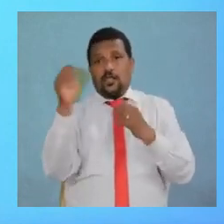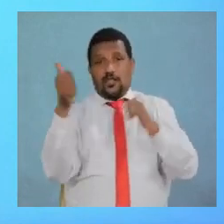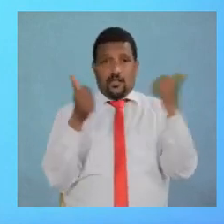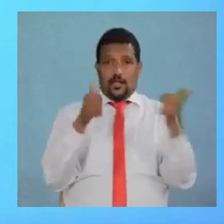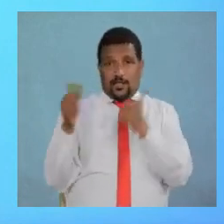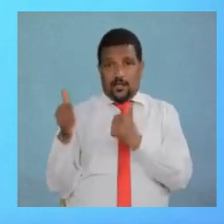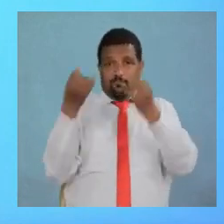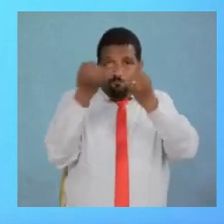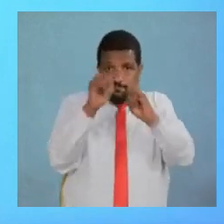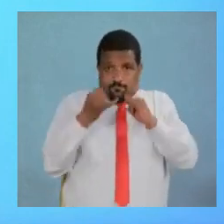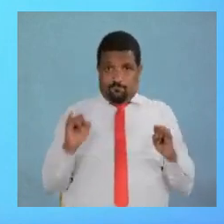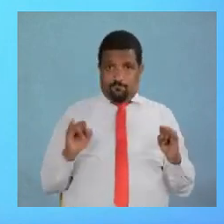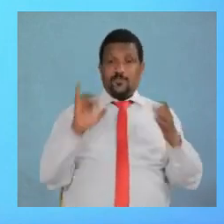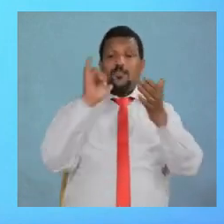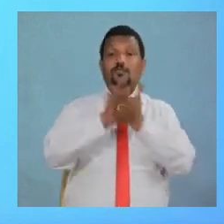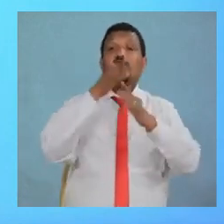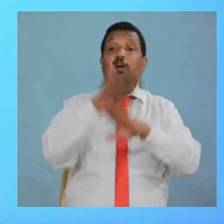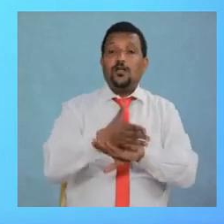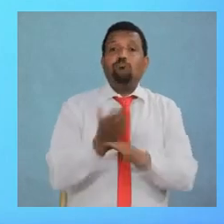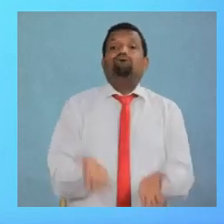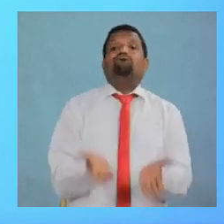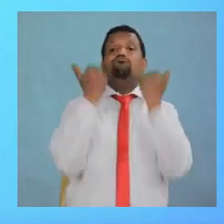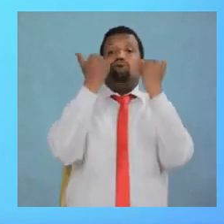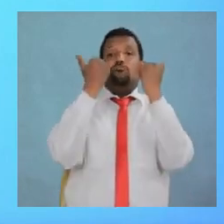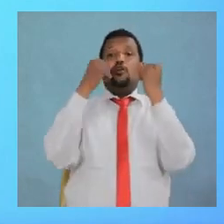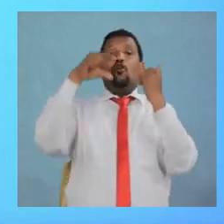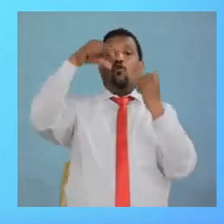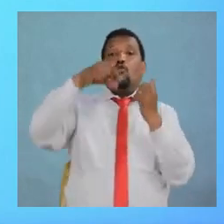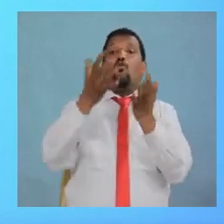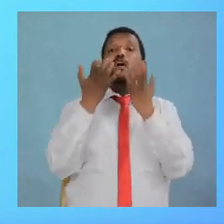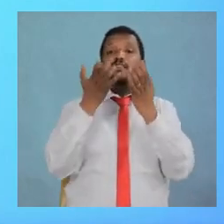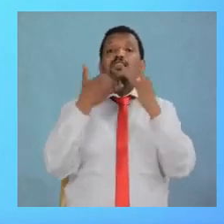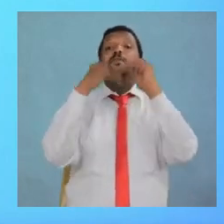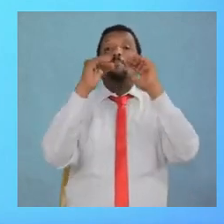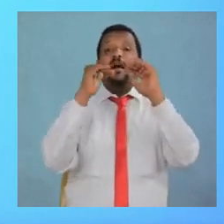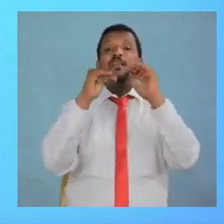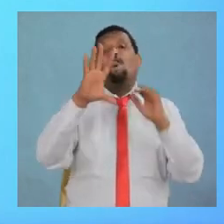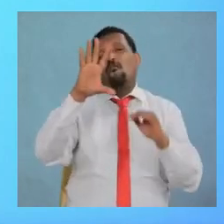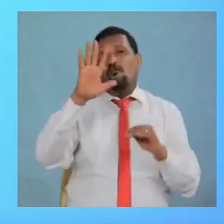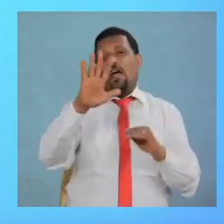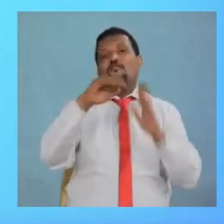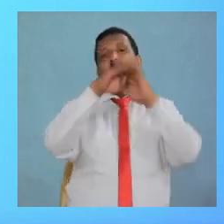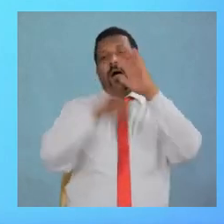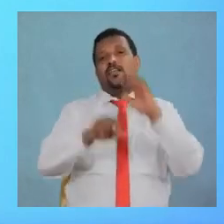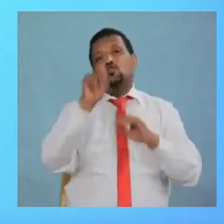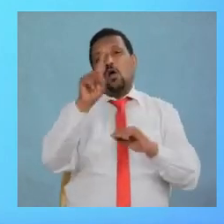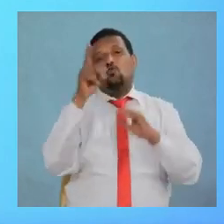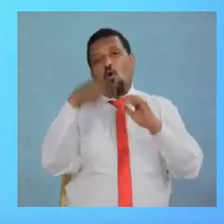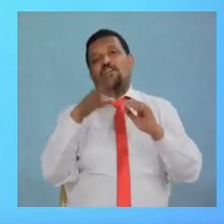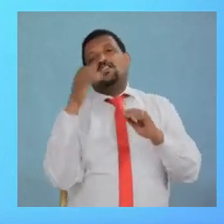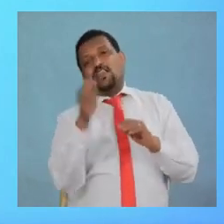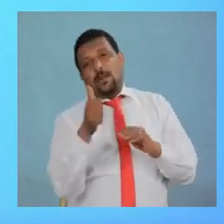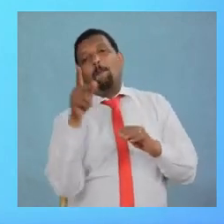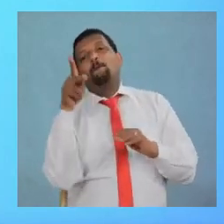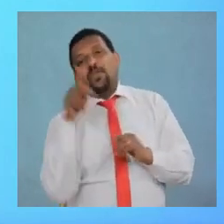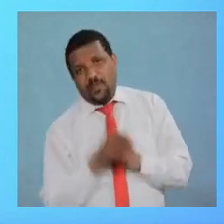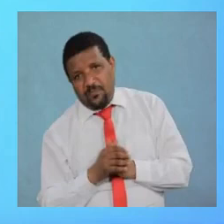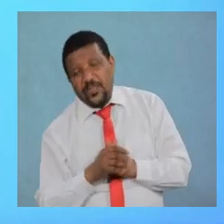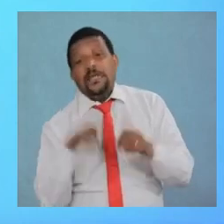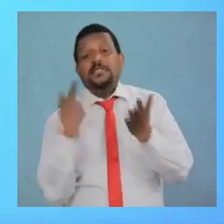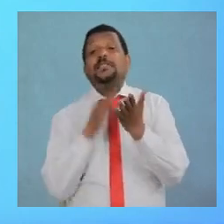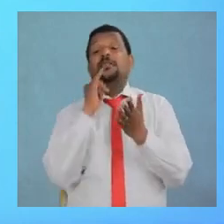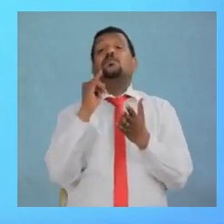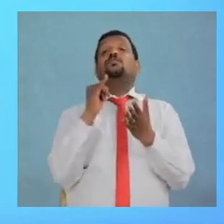10, then we left with the quantity demanded, which is equal to 5 minus 1 over 10 p.